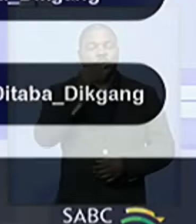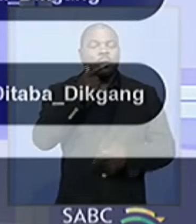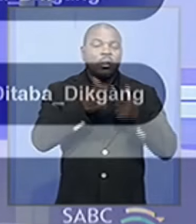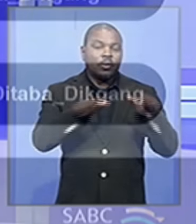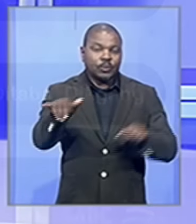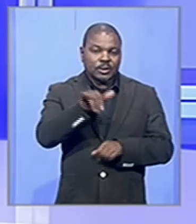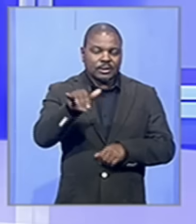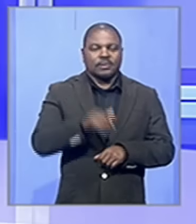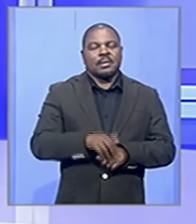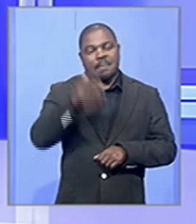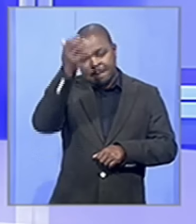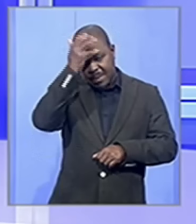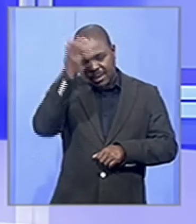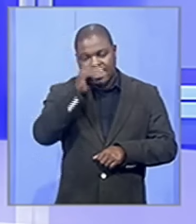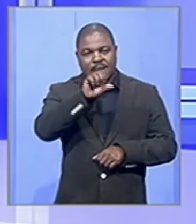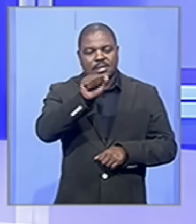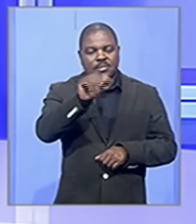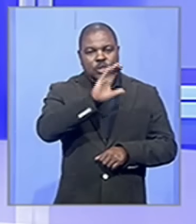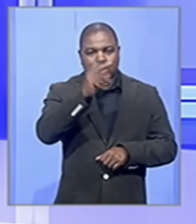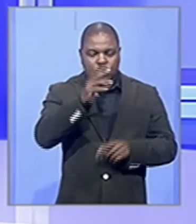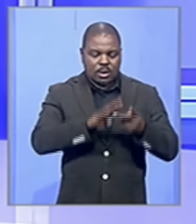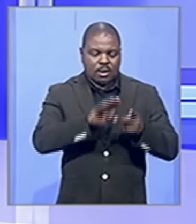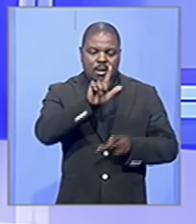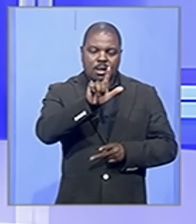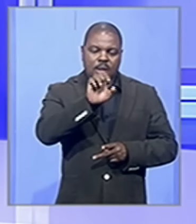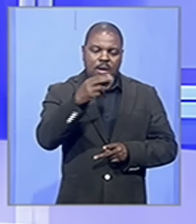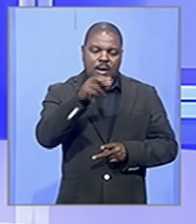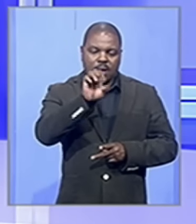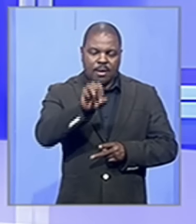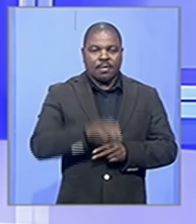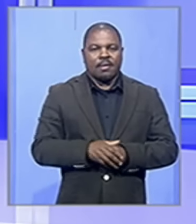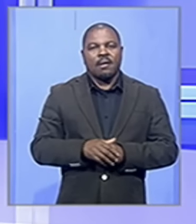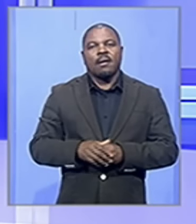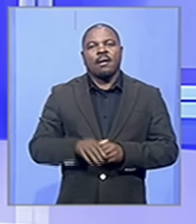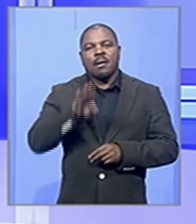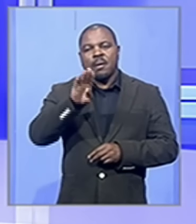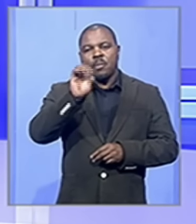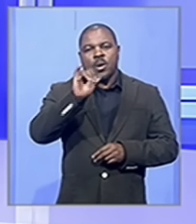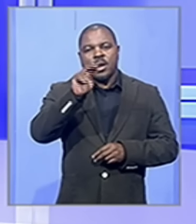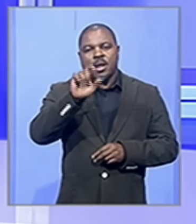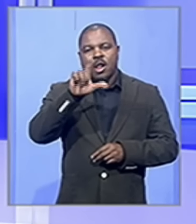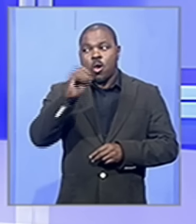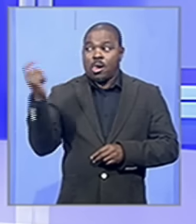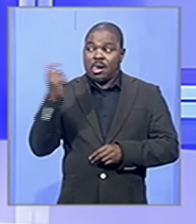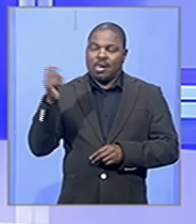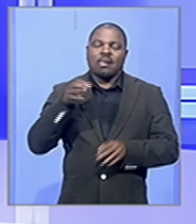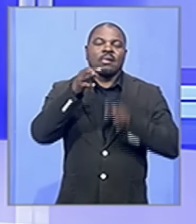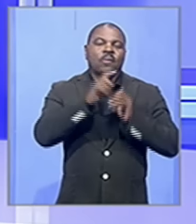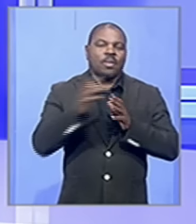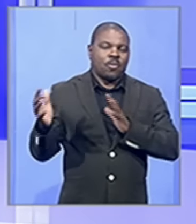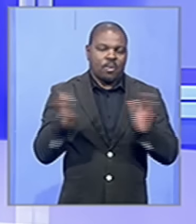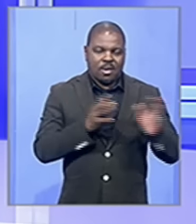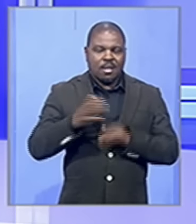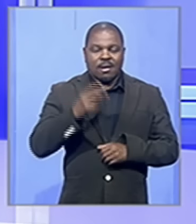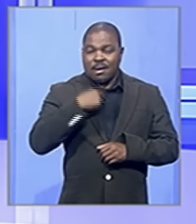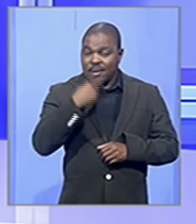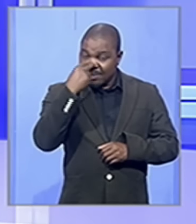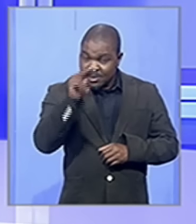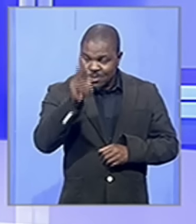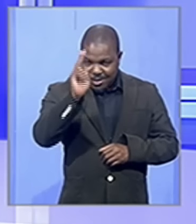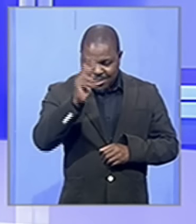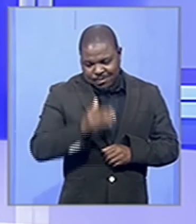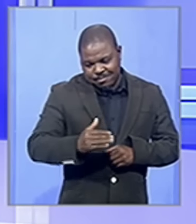mo SABC 2 le SABC le hae. Ga jana ke go tlogela le boinelo mo le bima ka tsama emo a bo sa go fitla re kopana gape mana ko